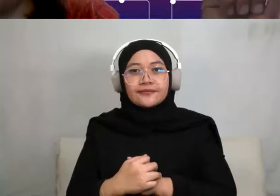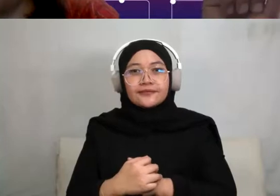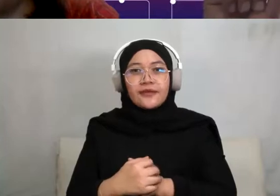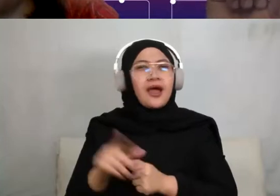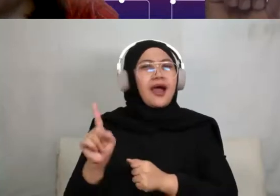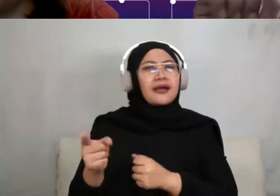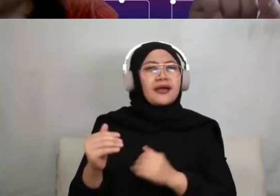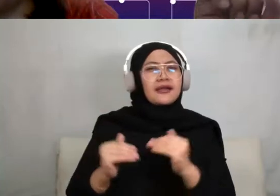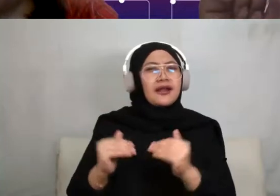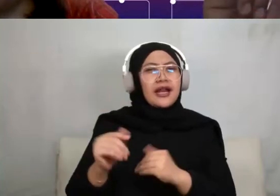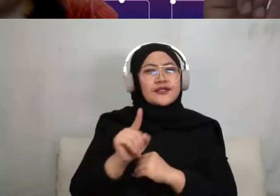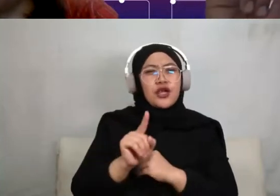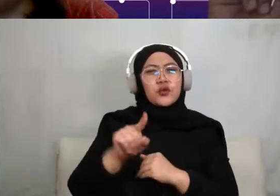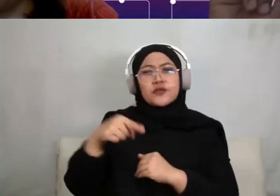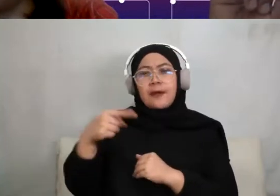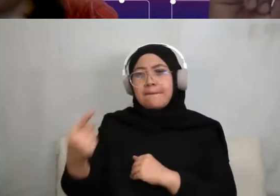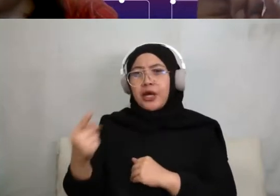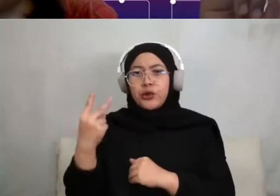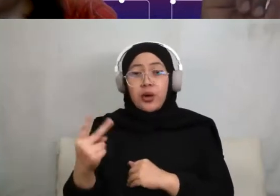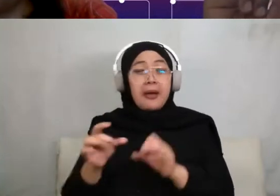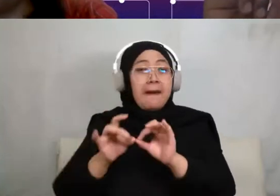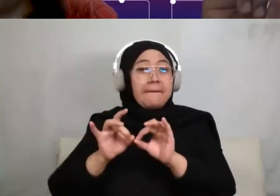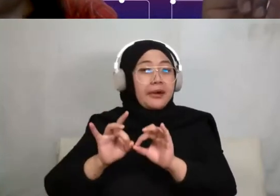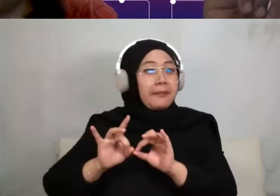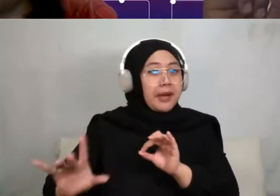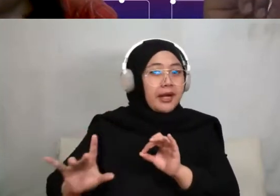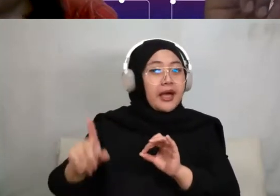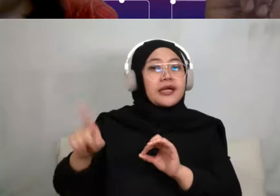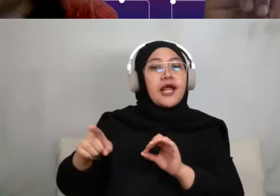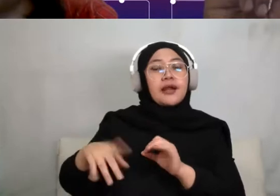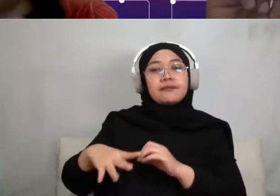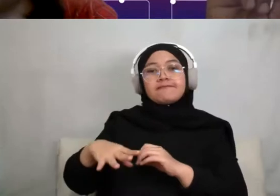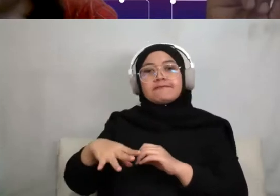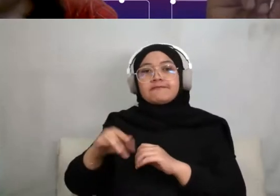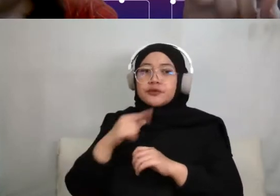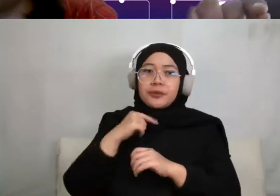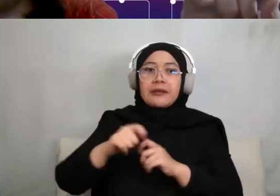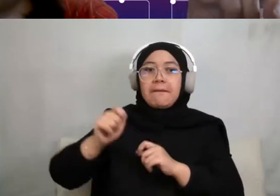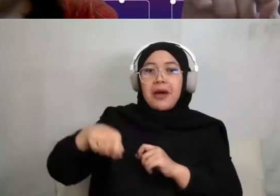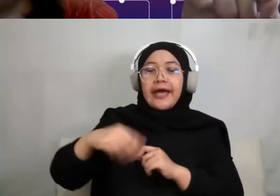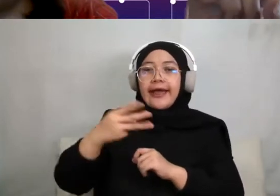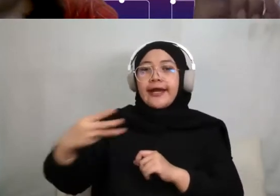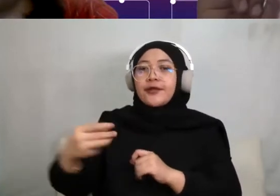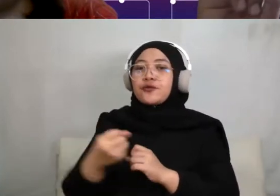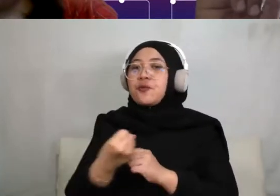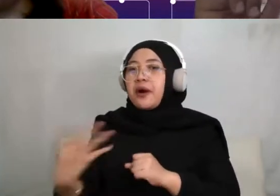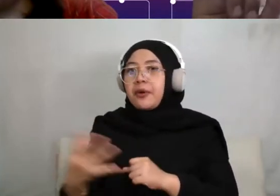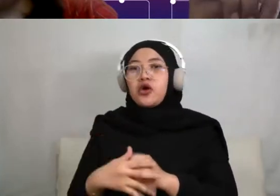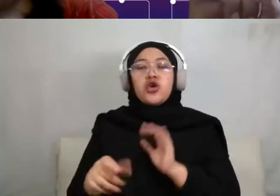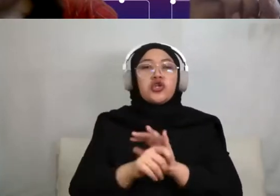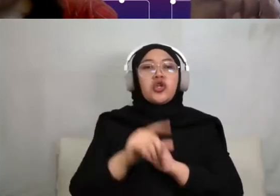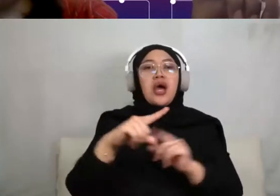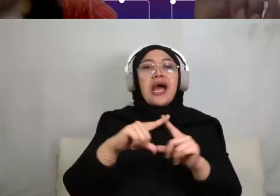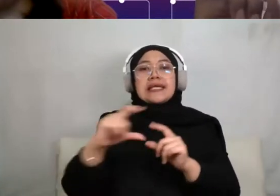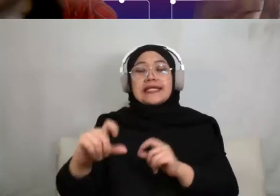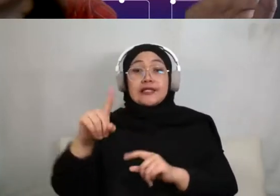point one to point two difference in power consumption. If a non-AC bus consumes 1 kWh per kilometer, AC bus may